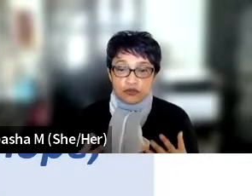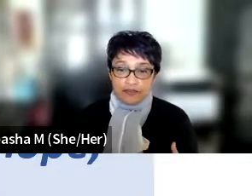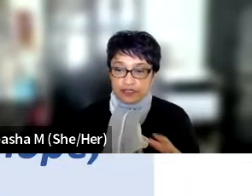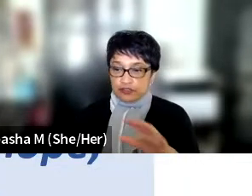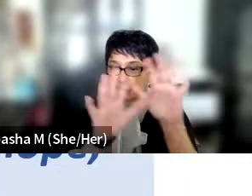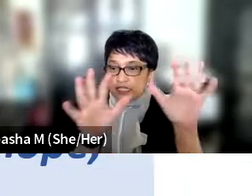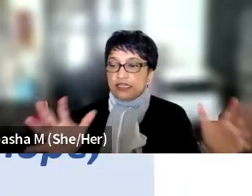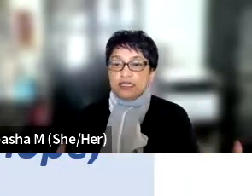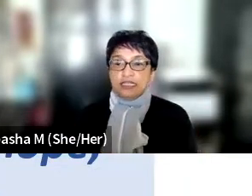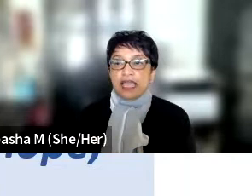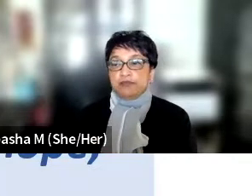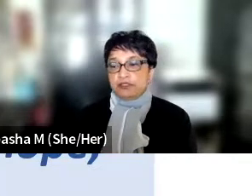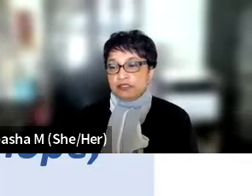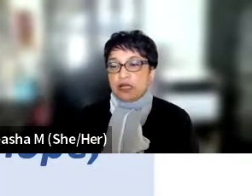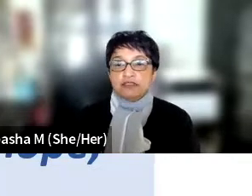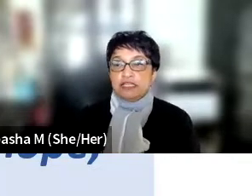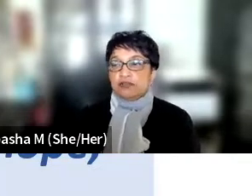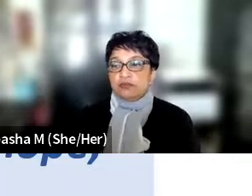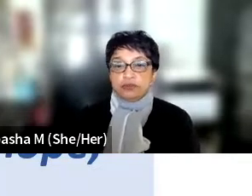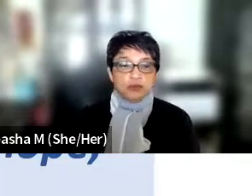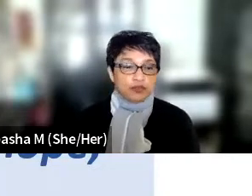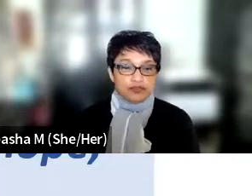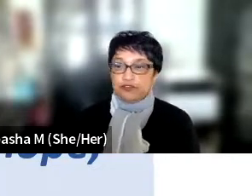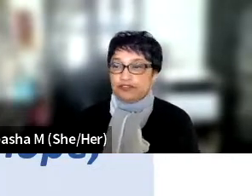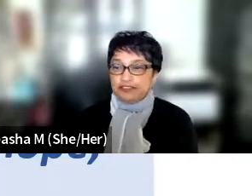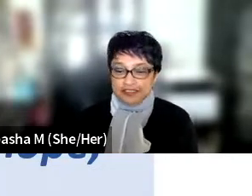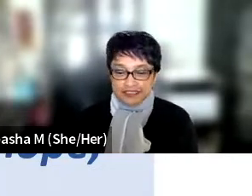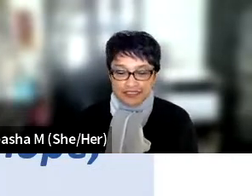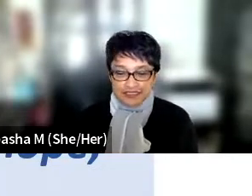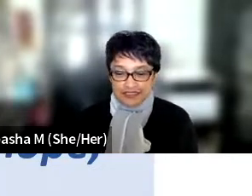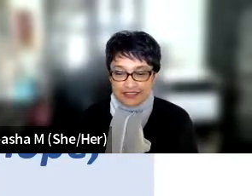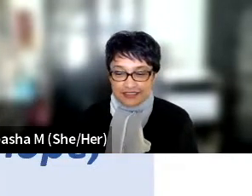nice graphic to then capture this content, it would be wonderful.